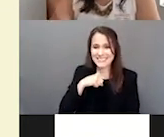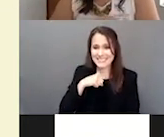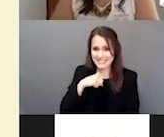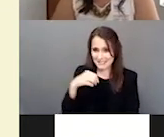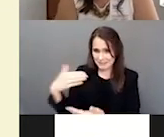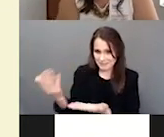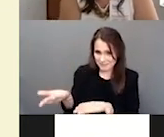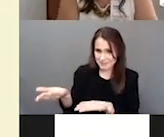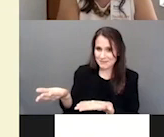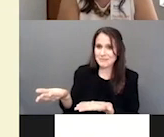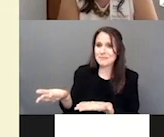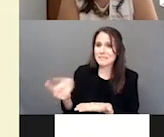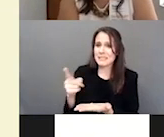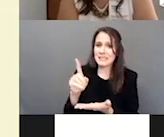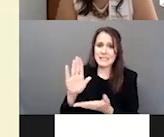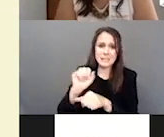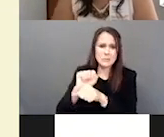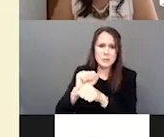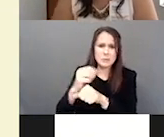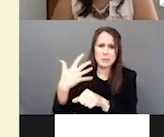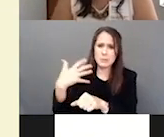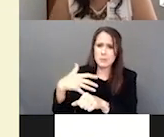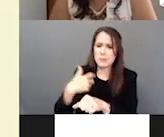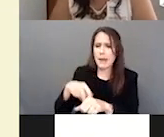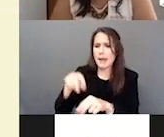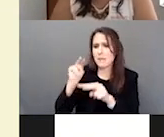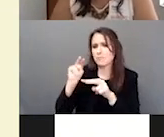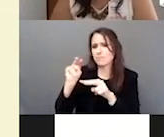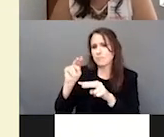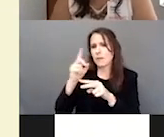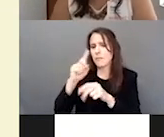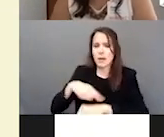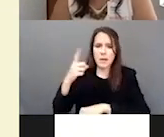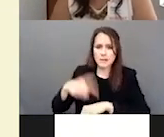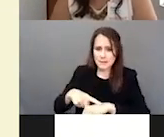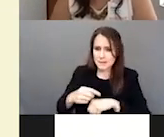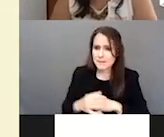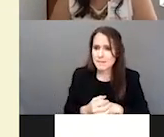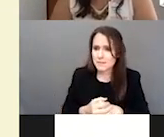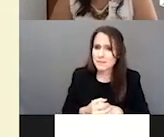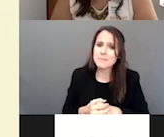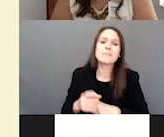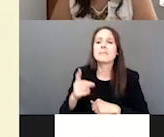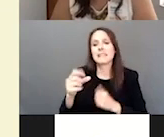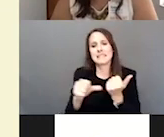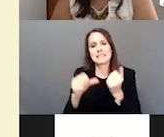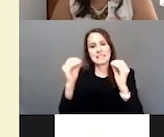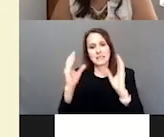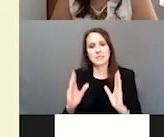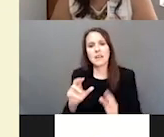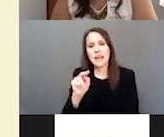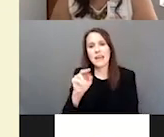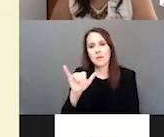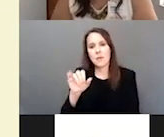here because his work is one that I have been looking after for a long time. And he's an assistant professor at NYU